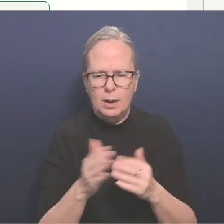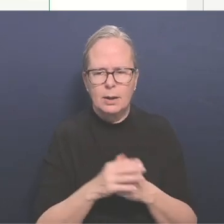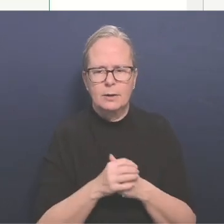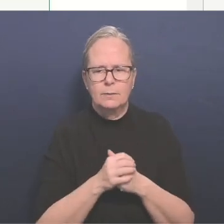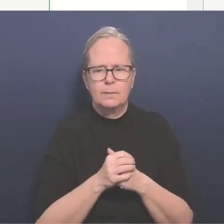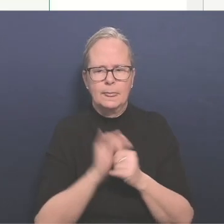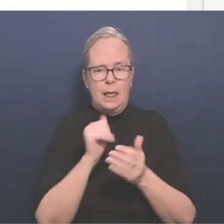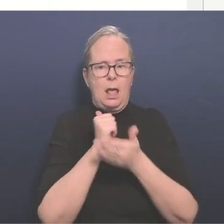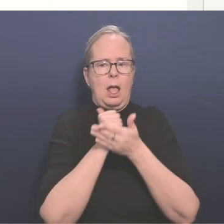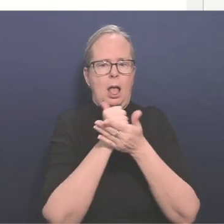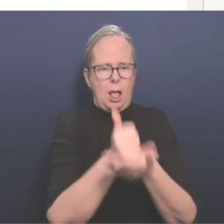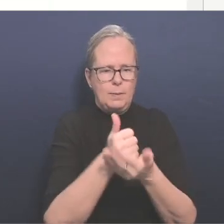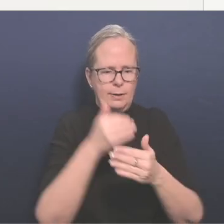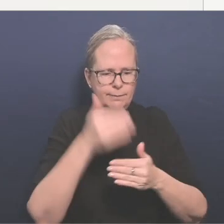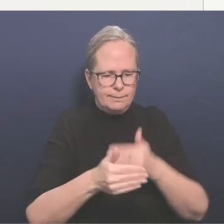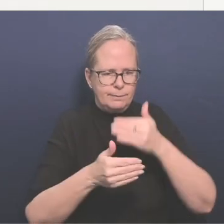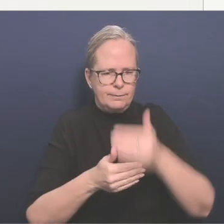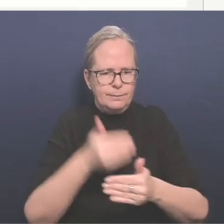features,